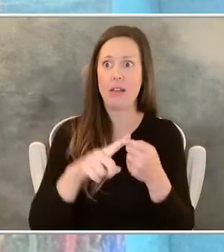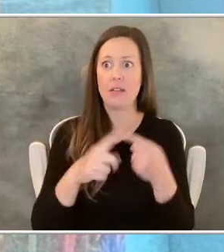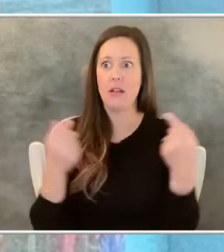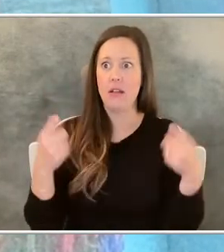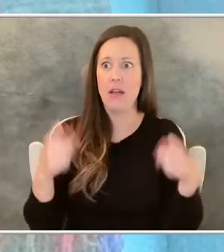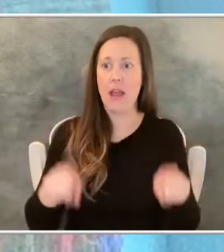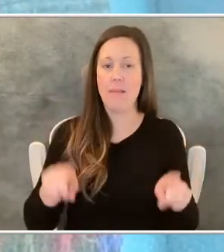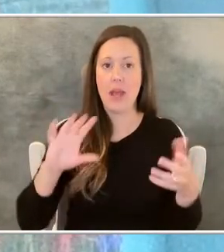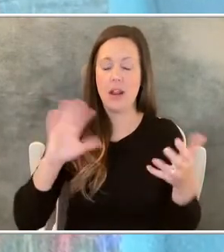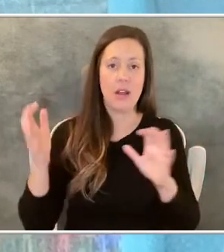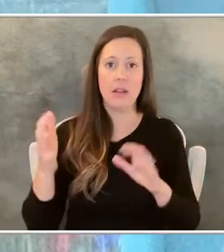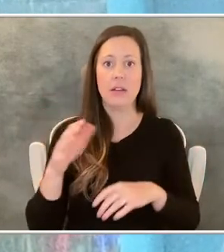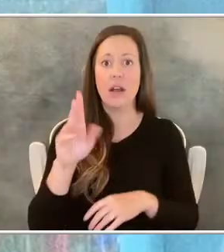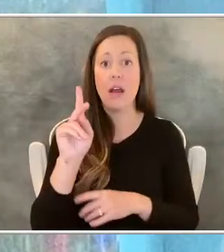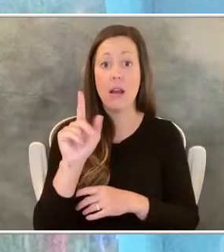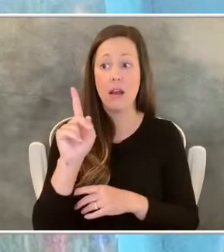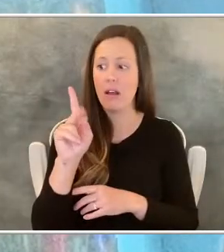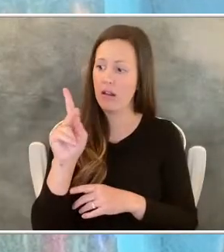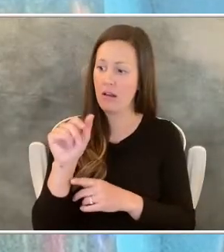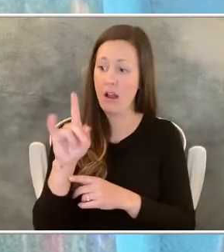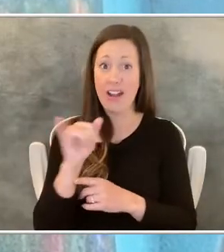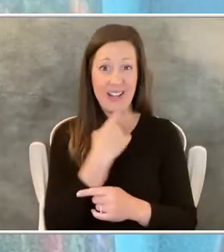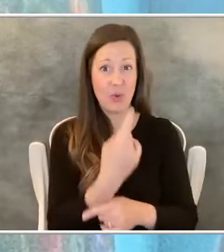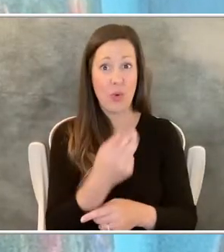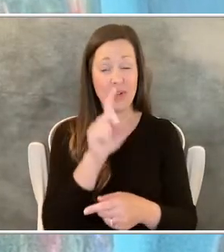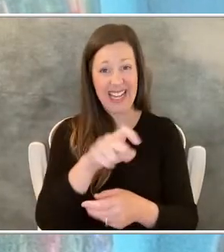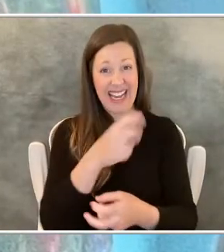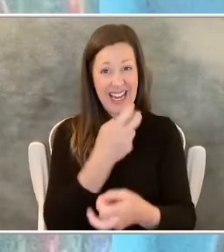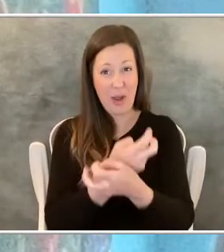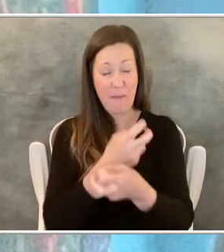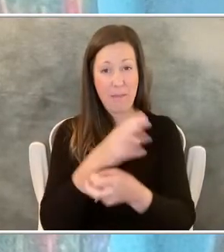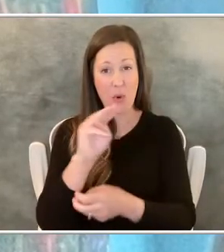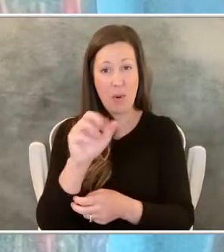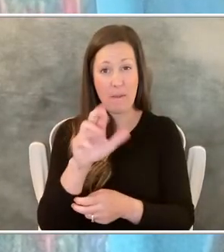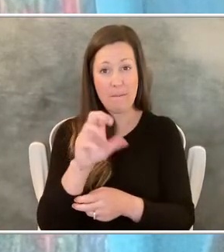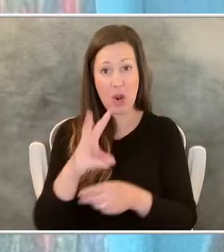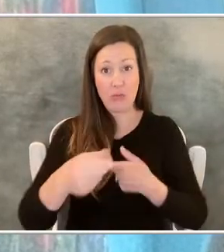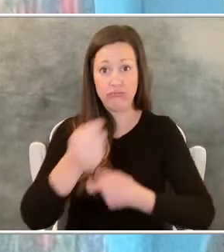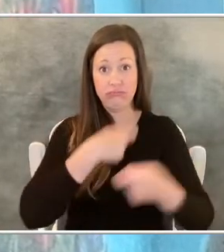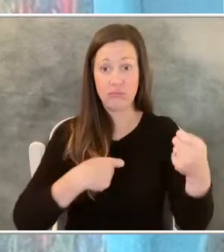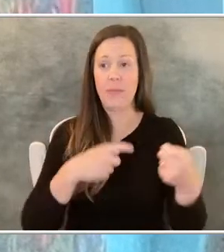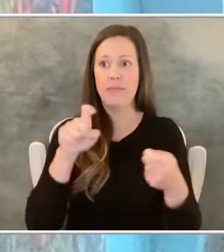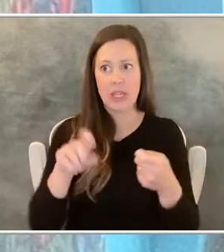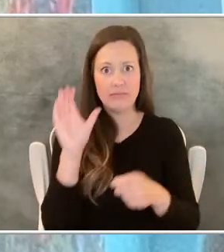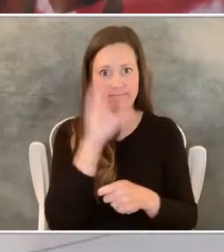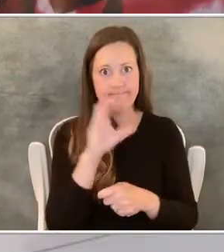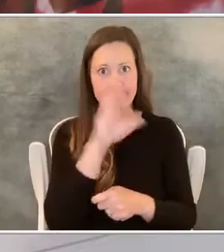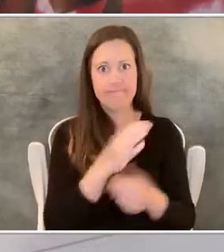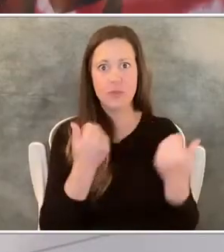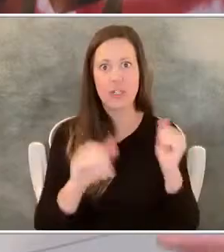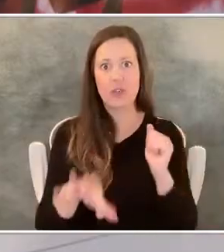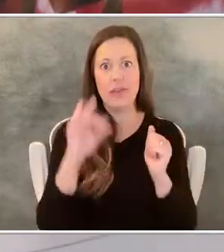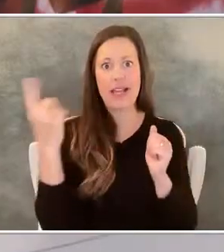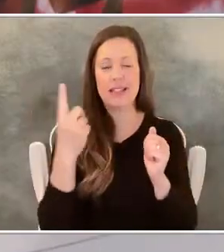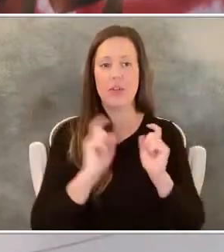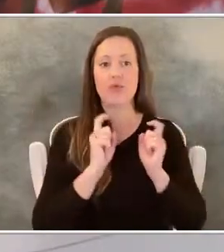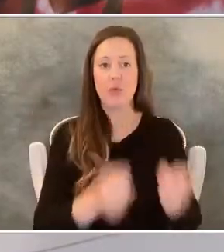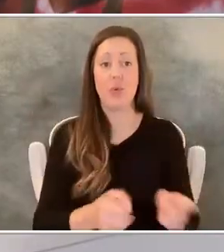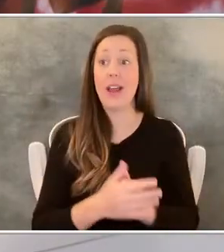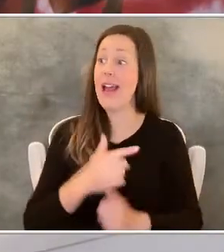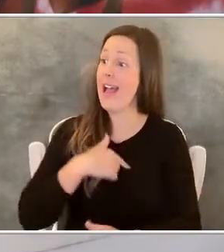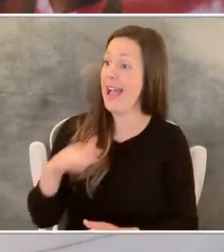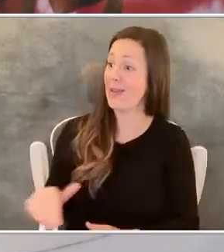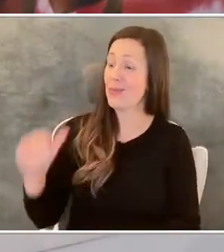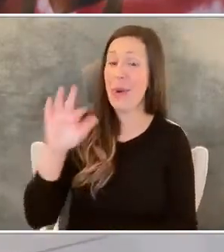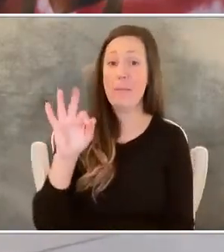now need a bone marrow transplant. The search was on to find a donor. I grew up in Finland, small country. I was like, I'm